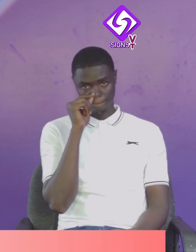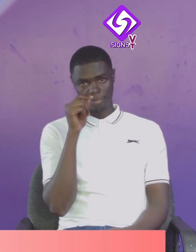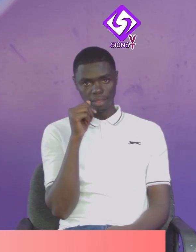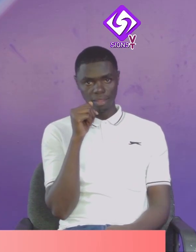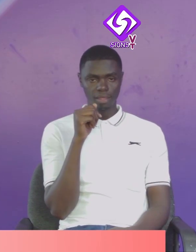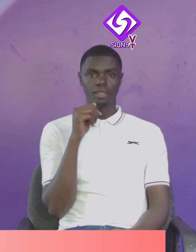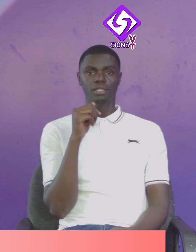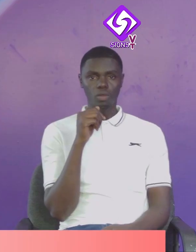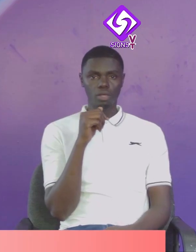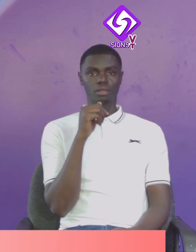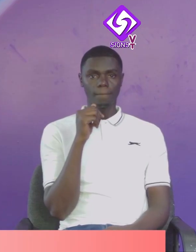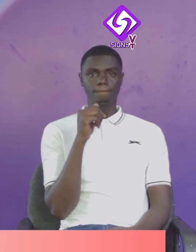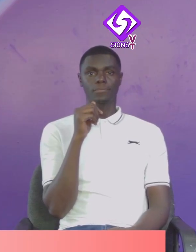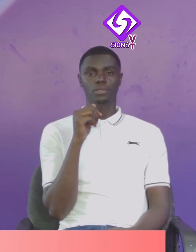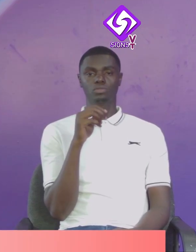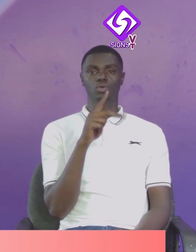Kulusevski in your squad as well.